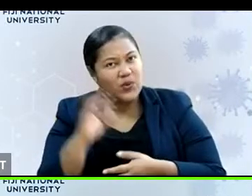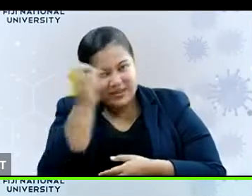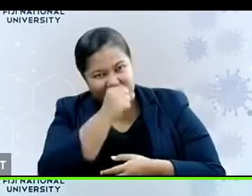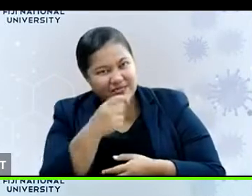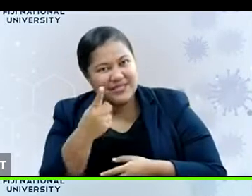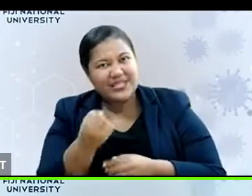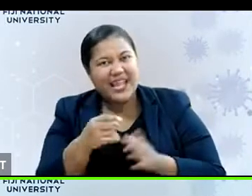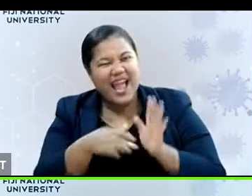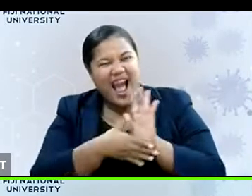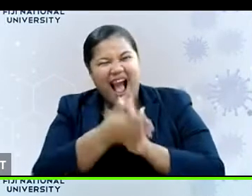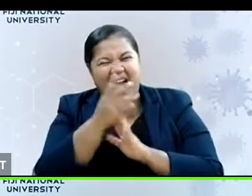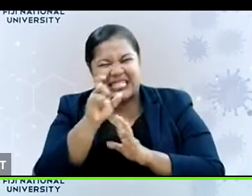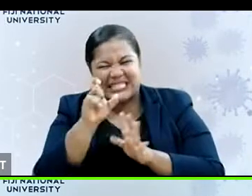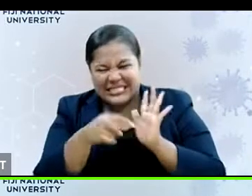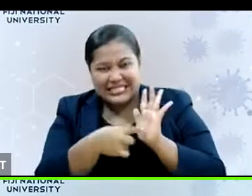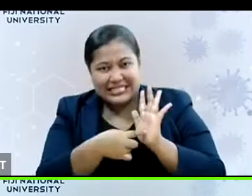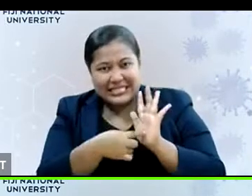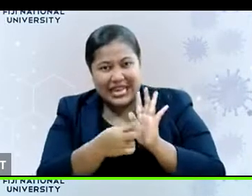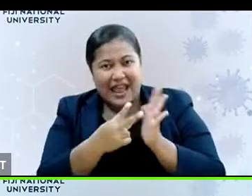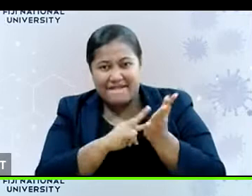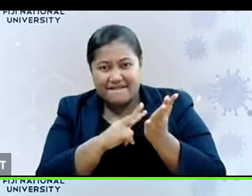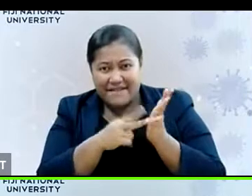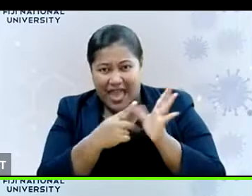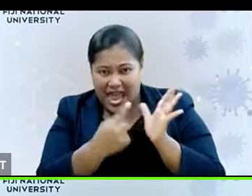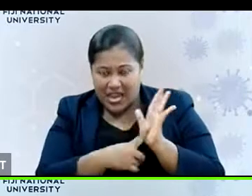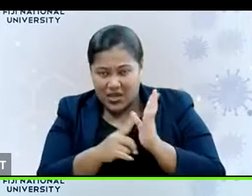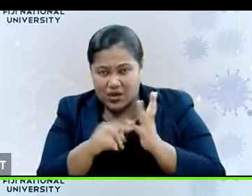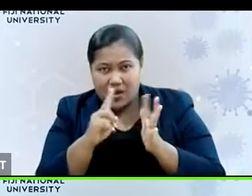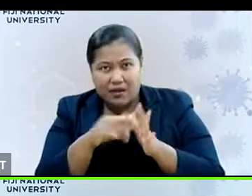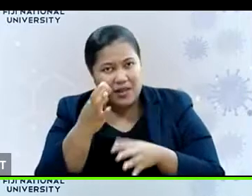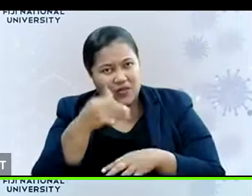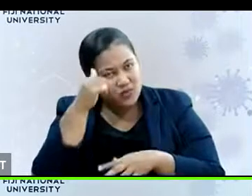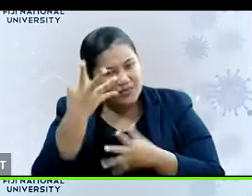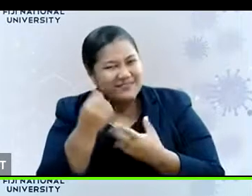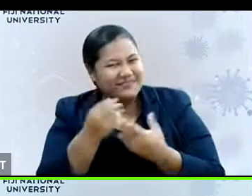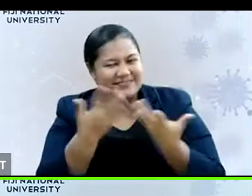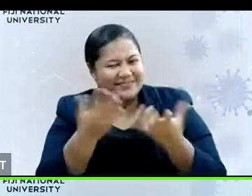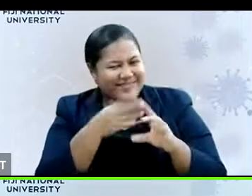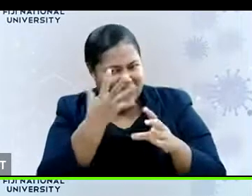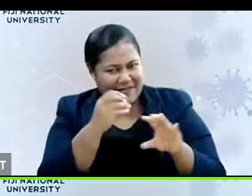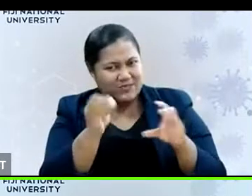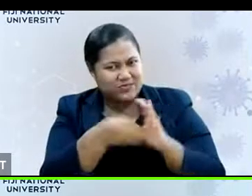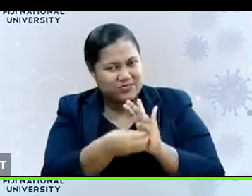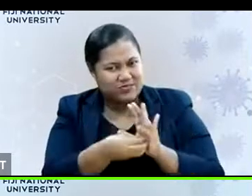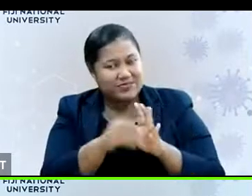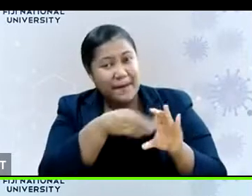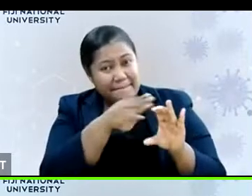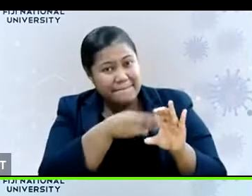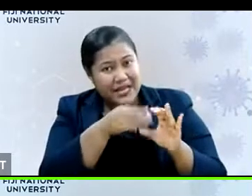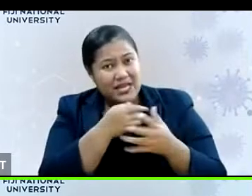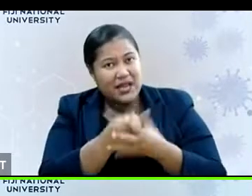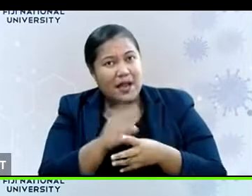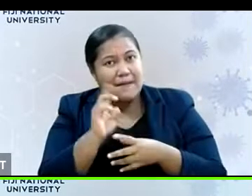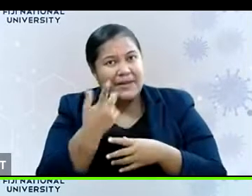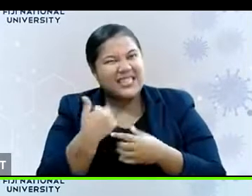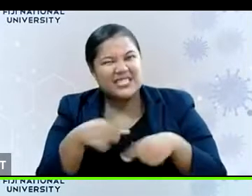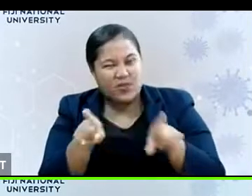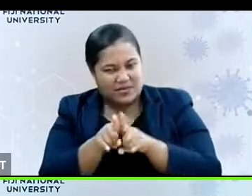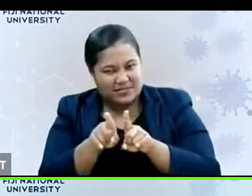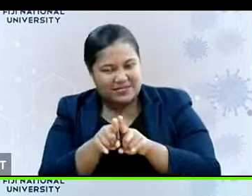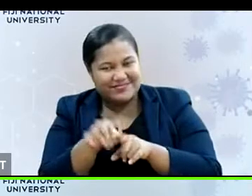value. So I don't know whether that's made it into the media in Fiji, but it's sort of become part of the common parlance